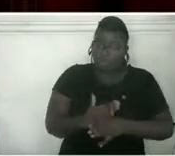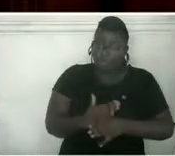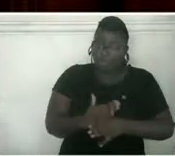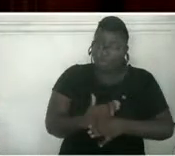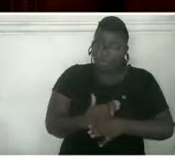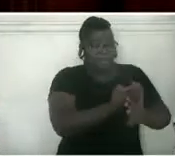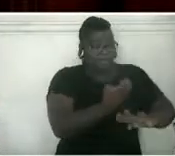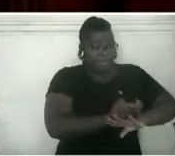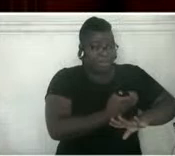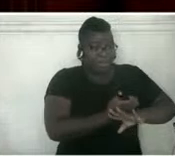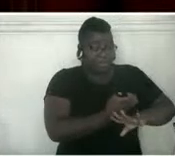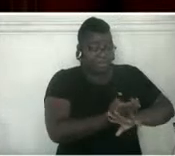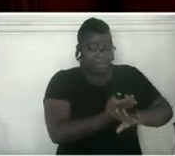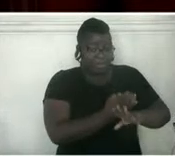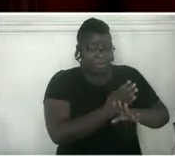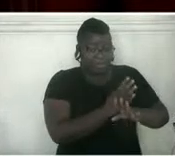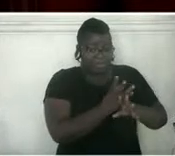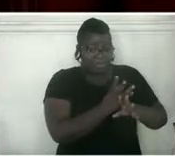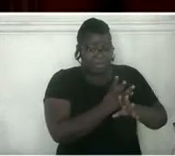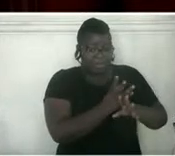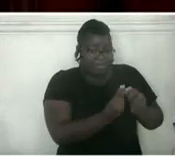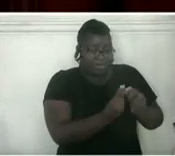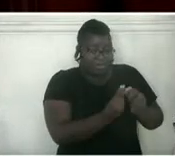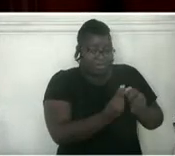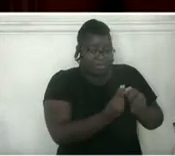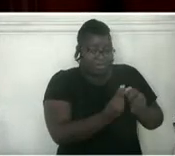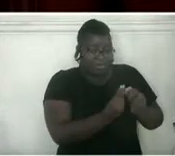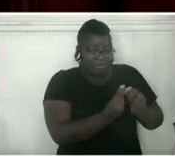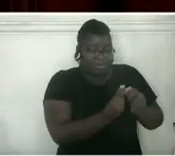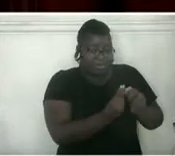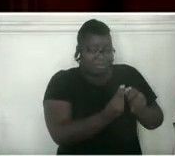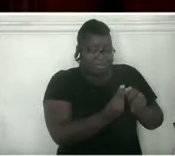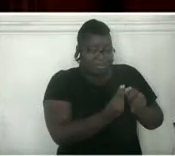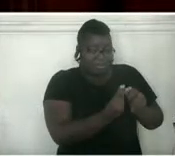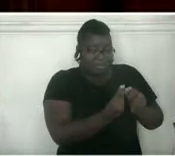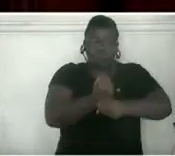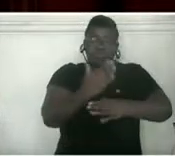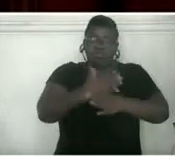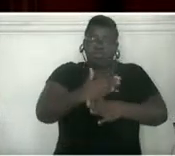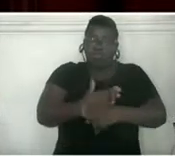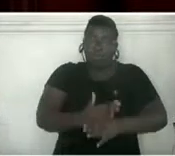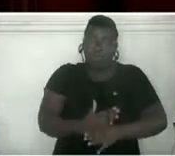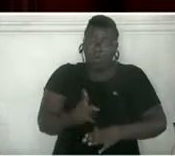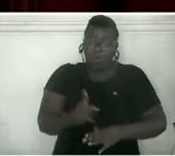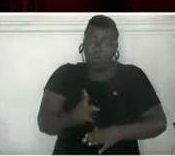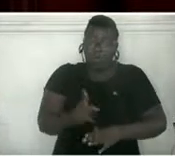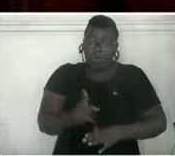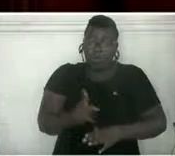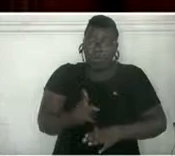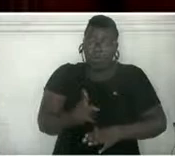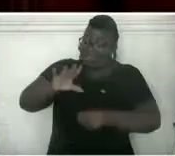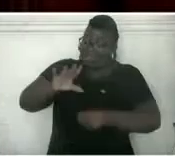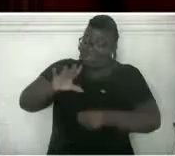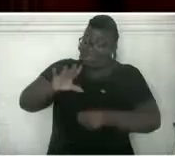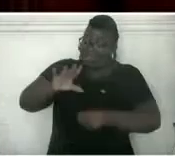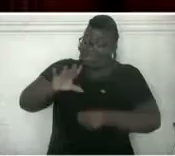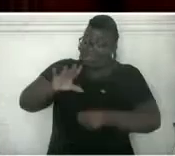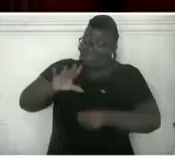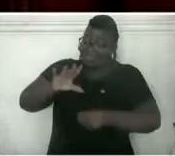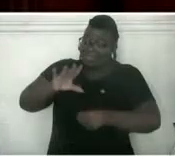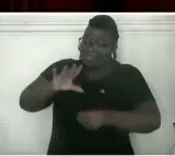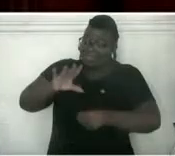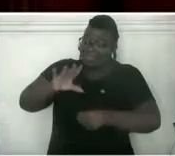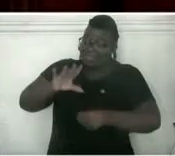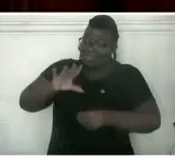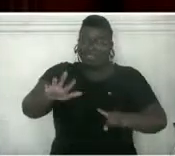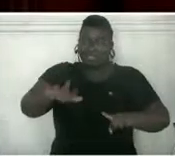strictly on job creation. We also know the impact of COVID-19, not only on humanity, but